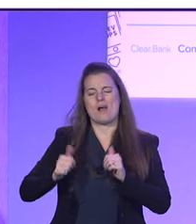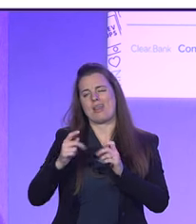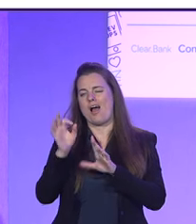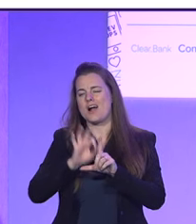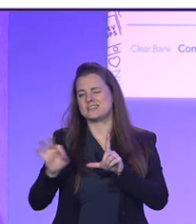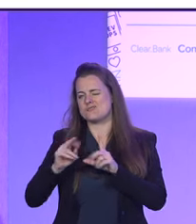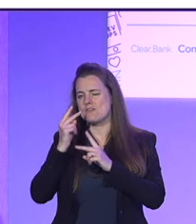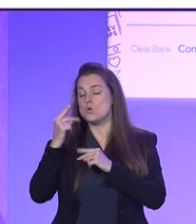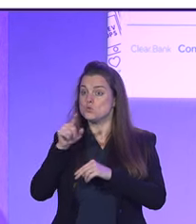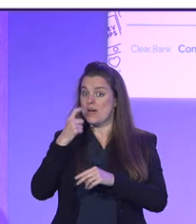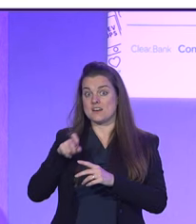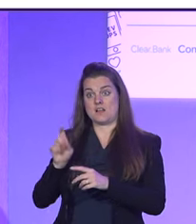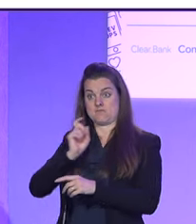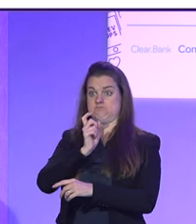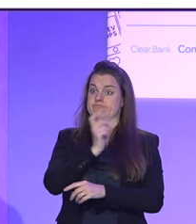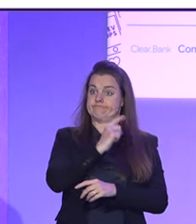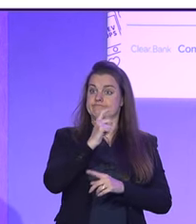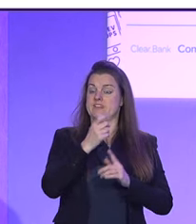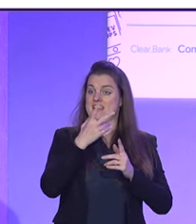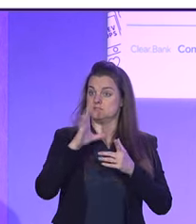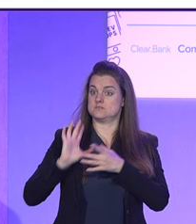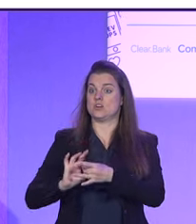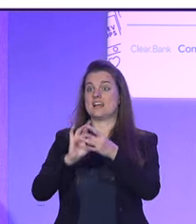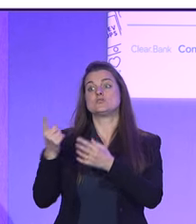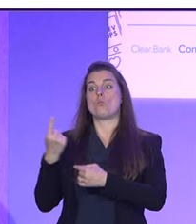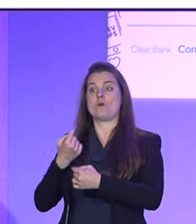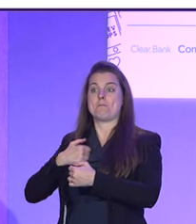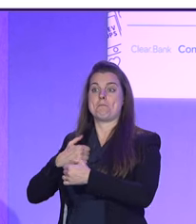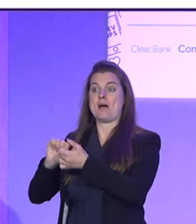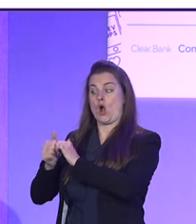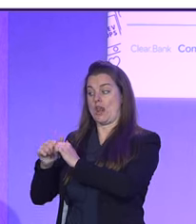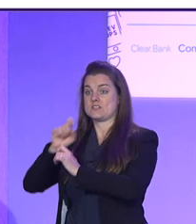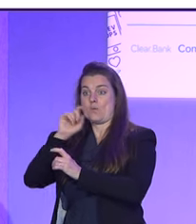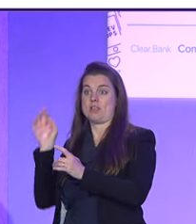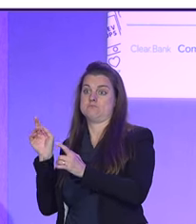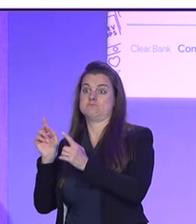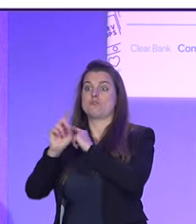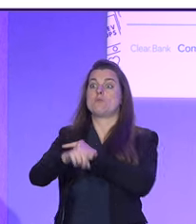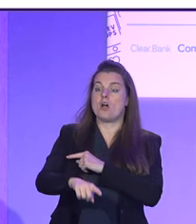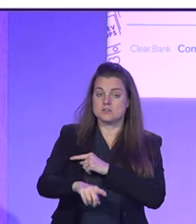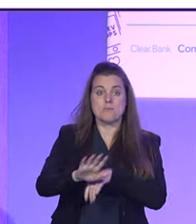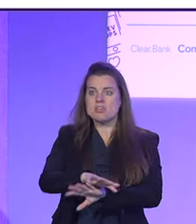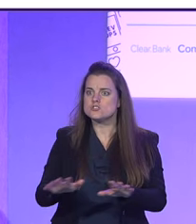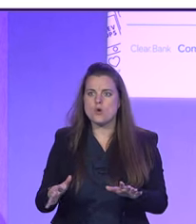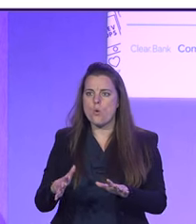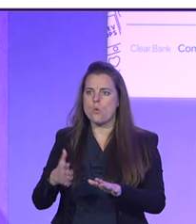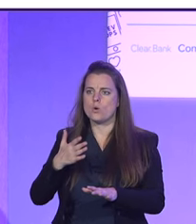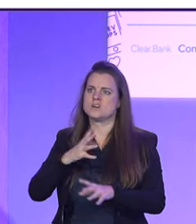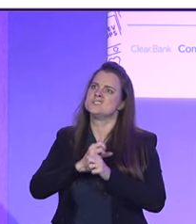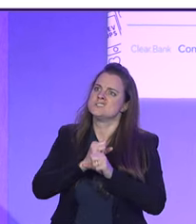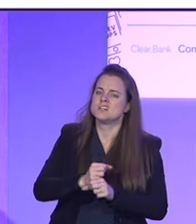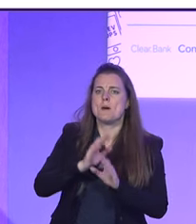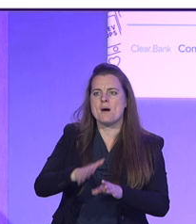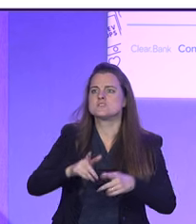now. One of my colleagues will come back to you, and there is absolutely no engagement then to continue with